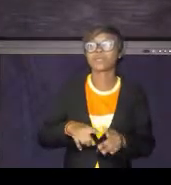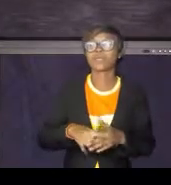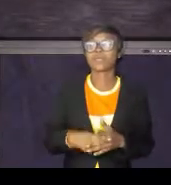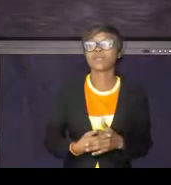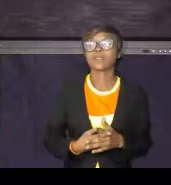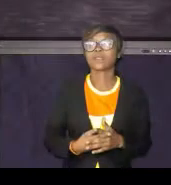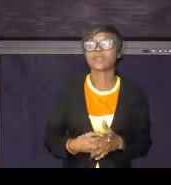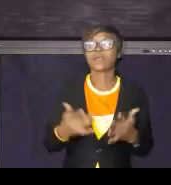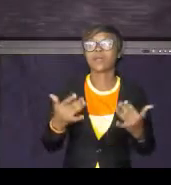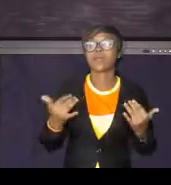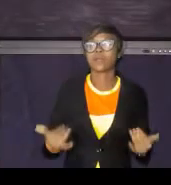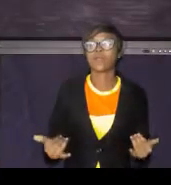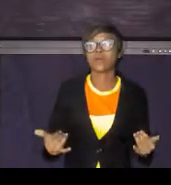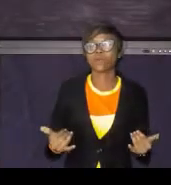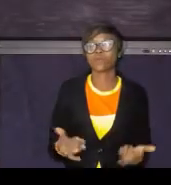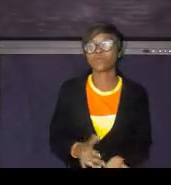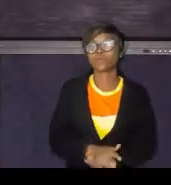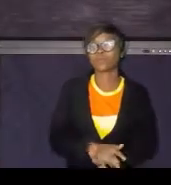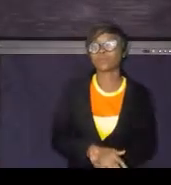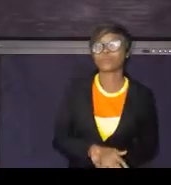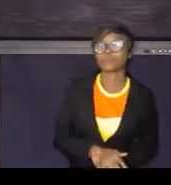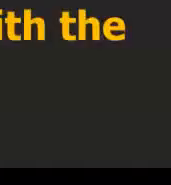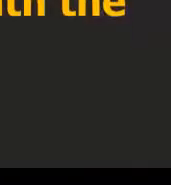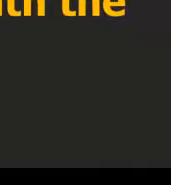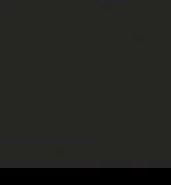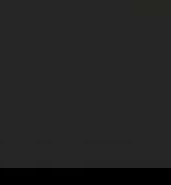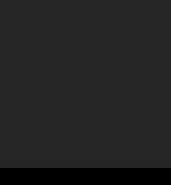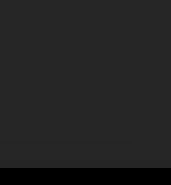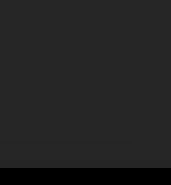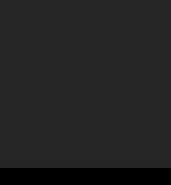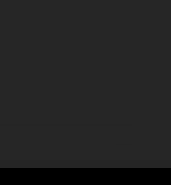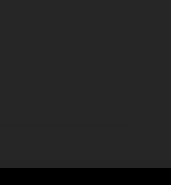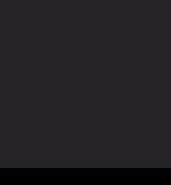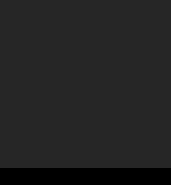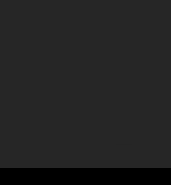time starts now.